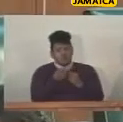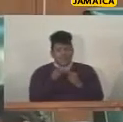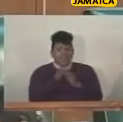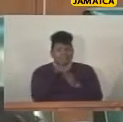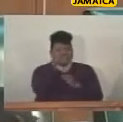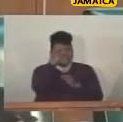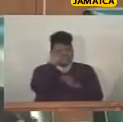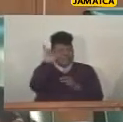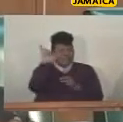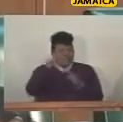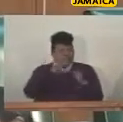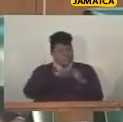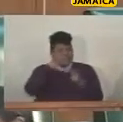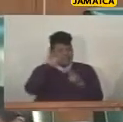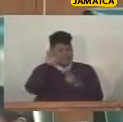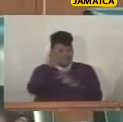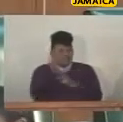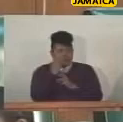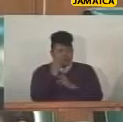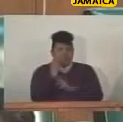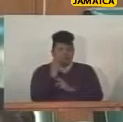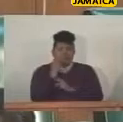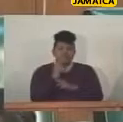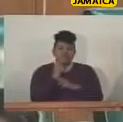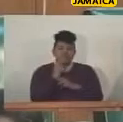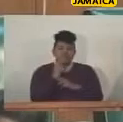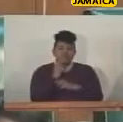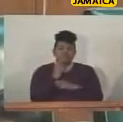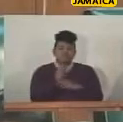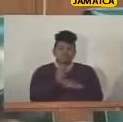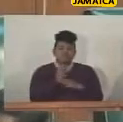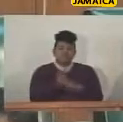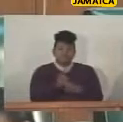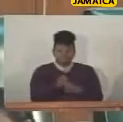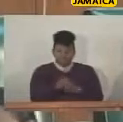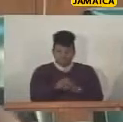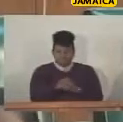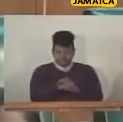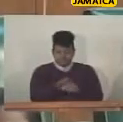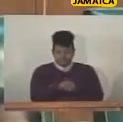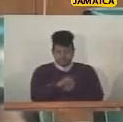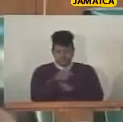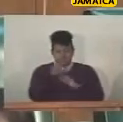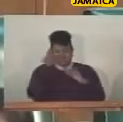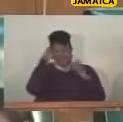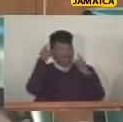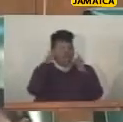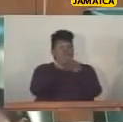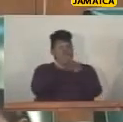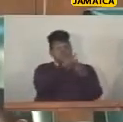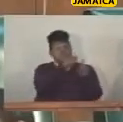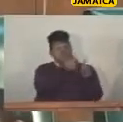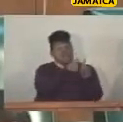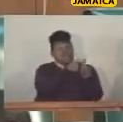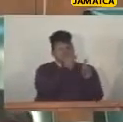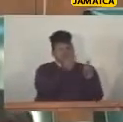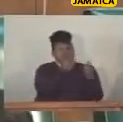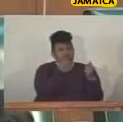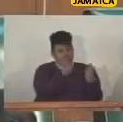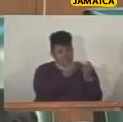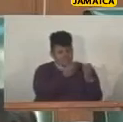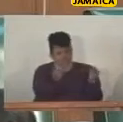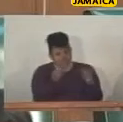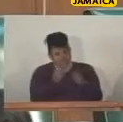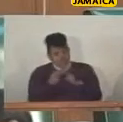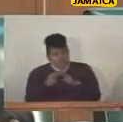extension. I agree that the measures have to be addressed in the short term,